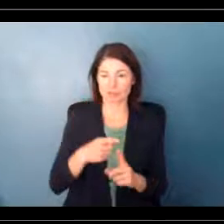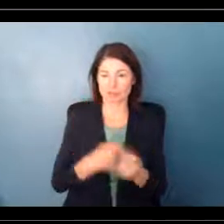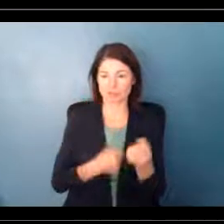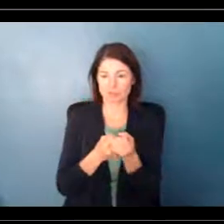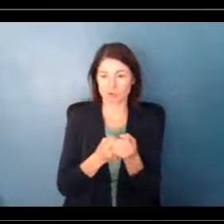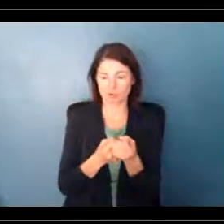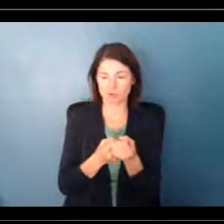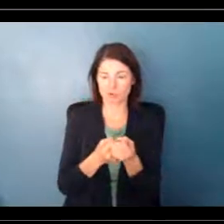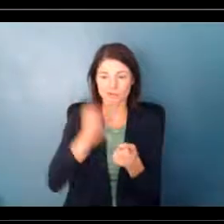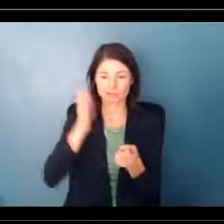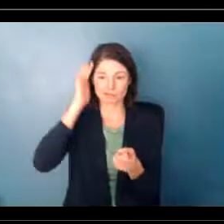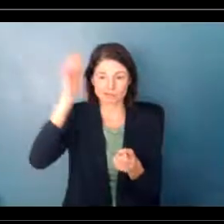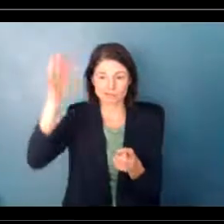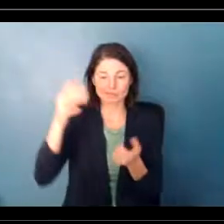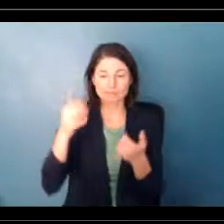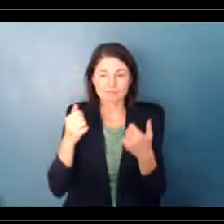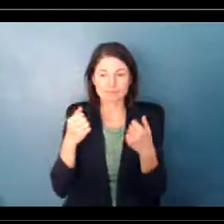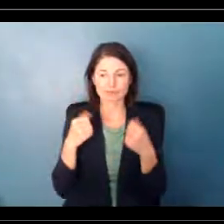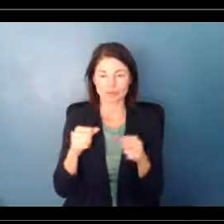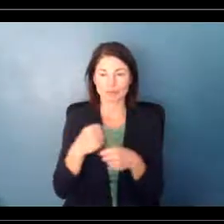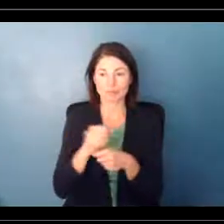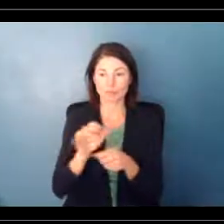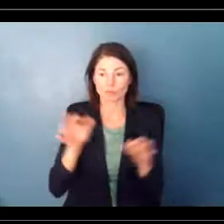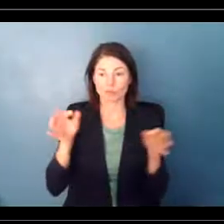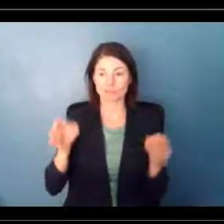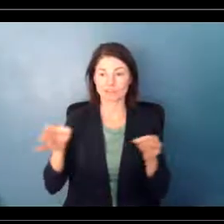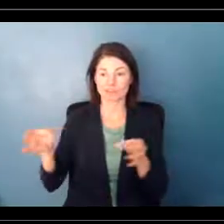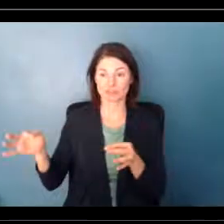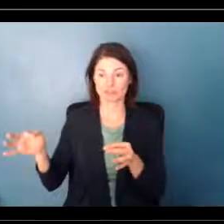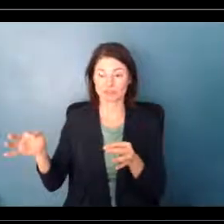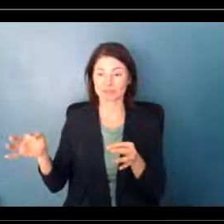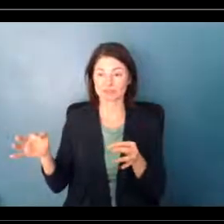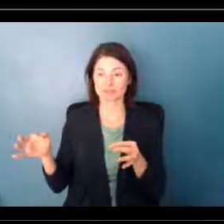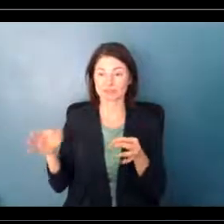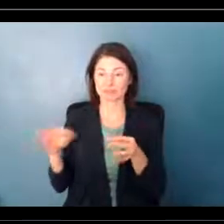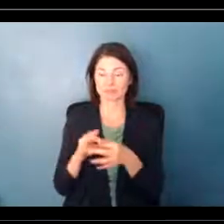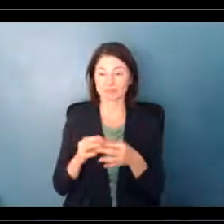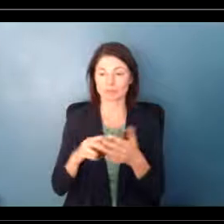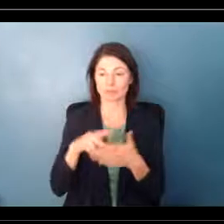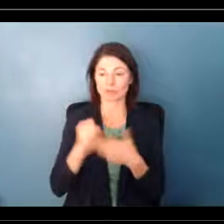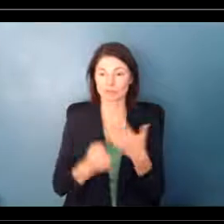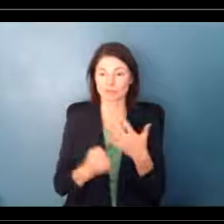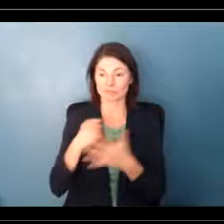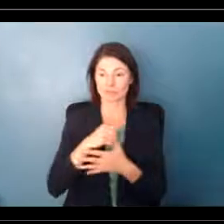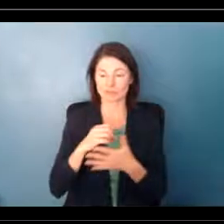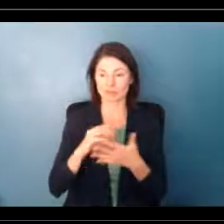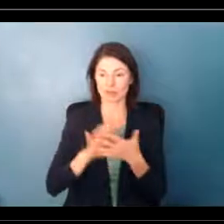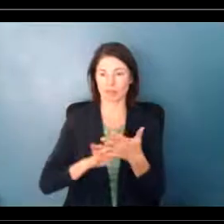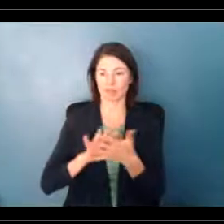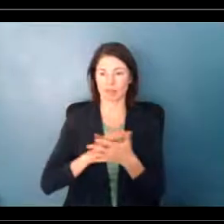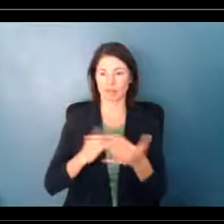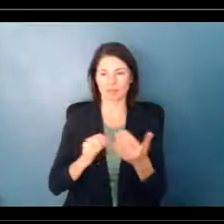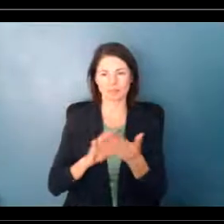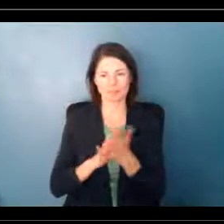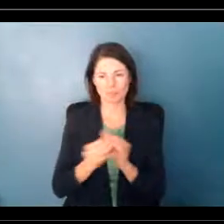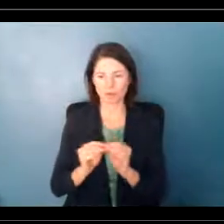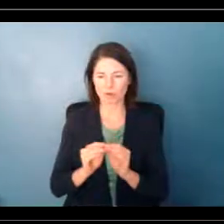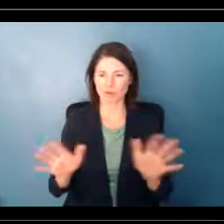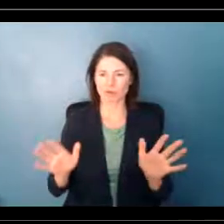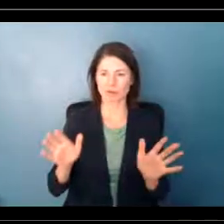term trying to make your decision making in terms of project prioritization more clear and more